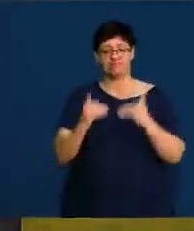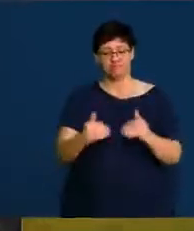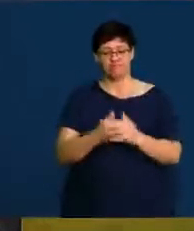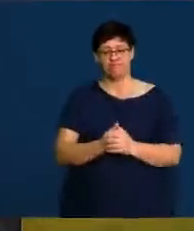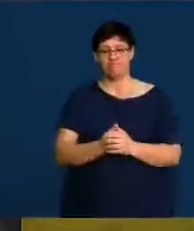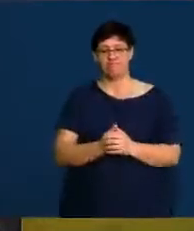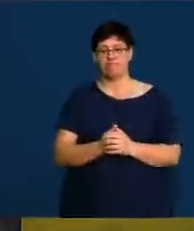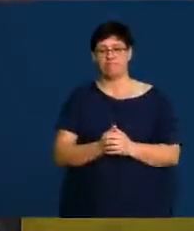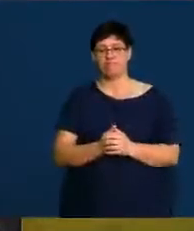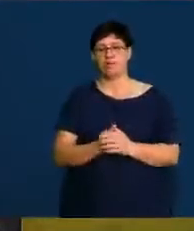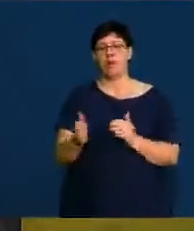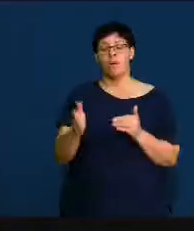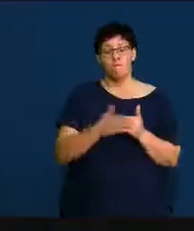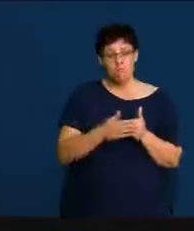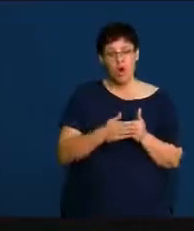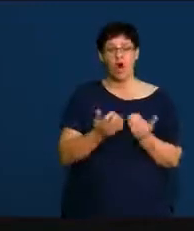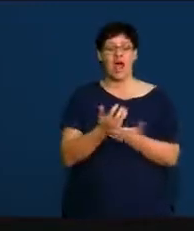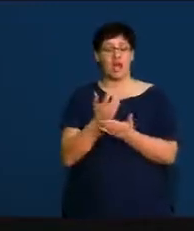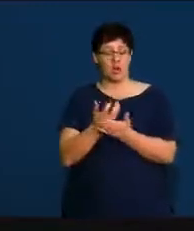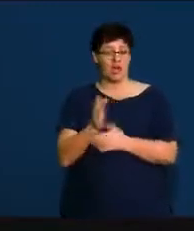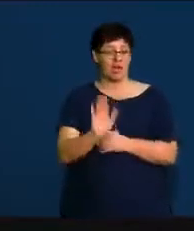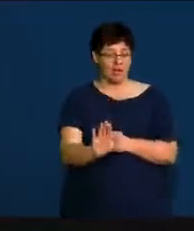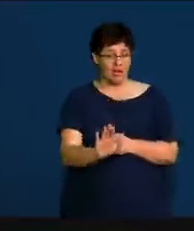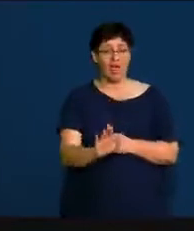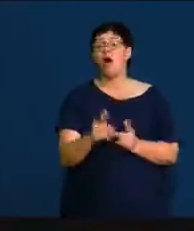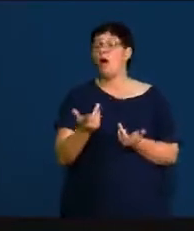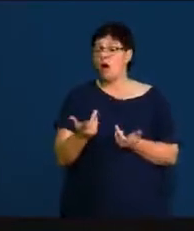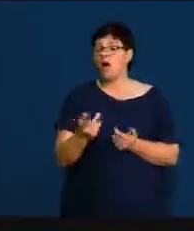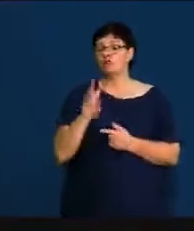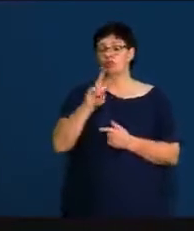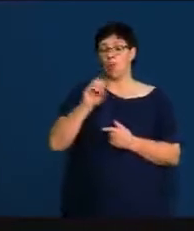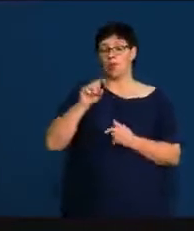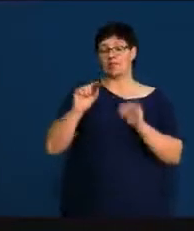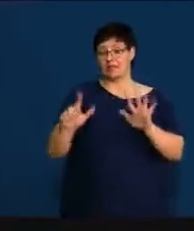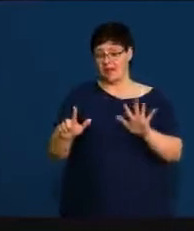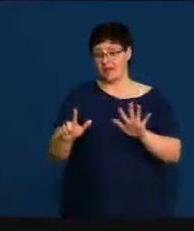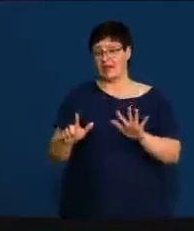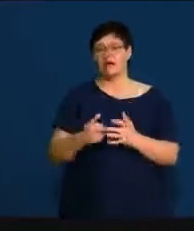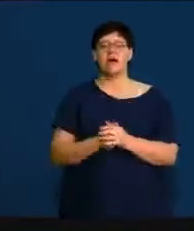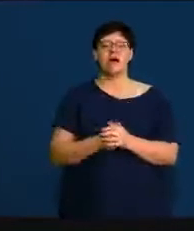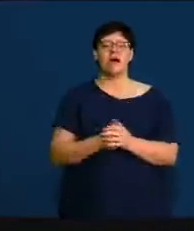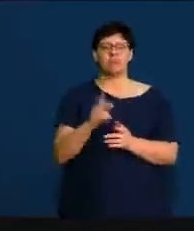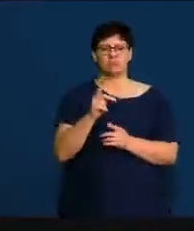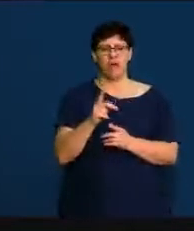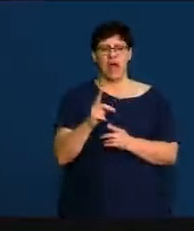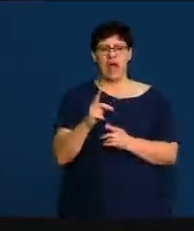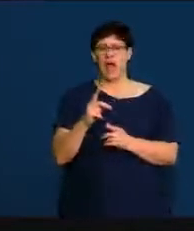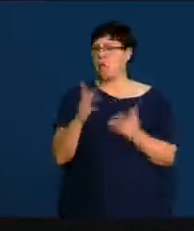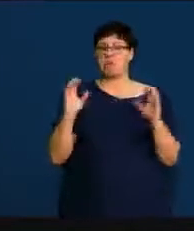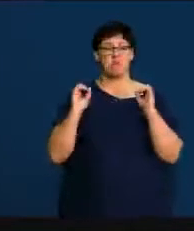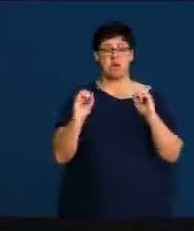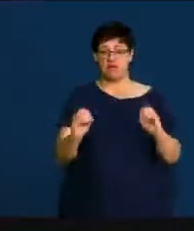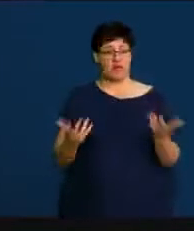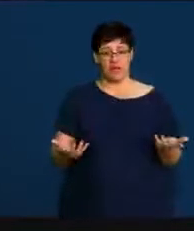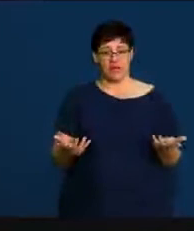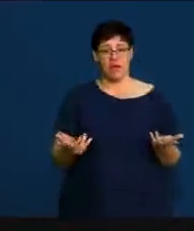got more economic geography. In the 2017, there was no economic geography. So you